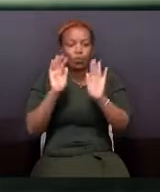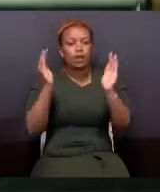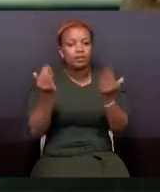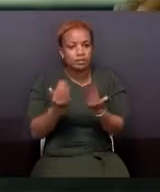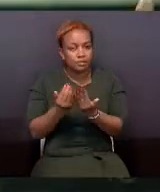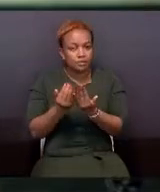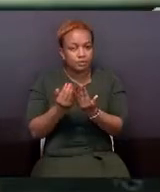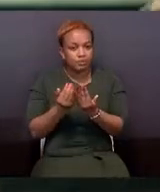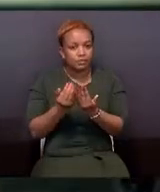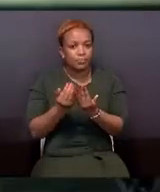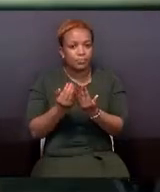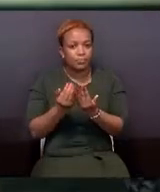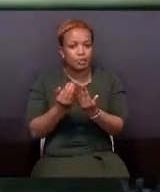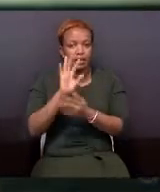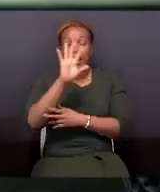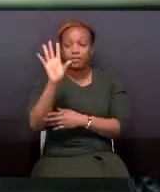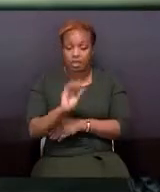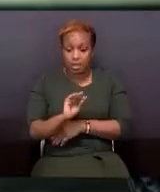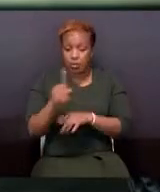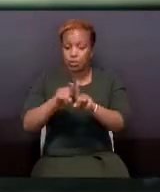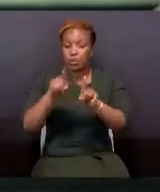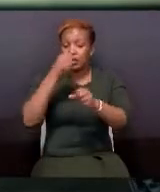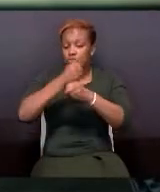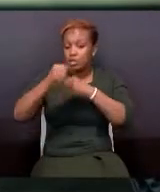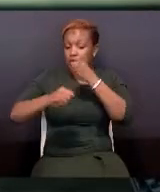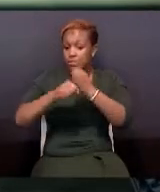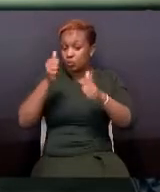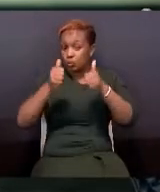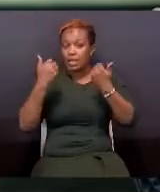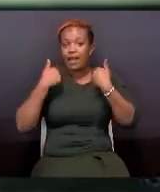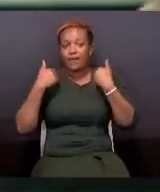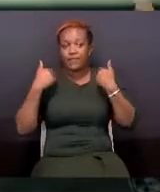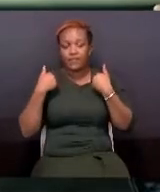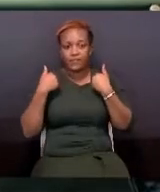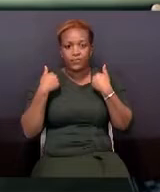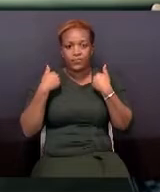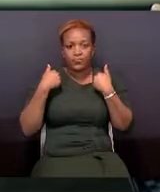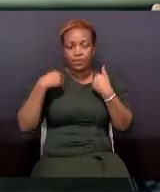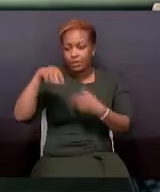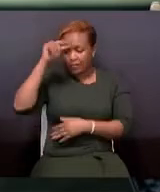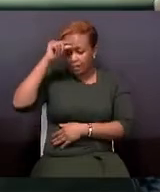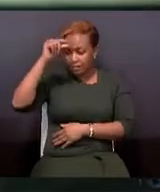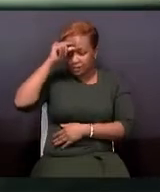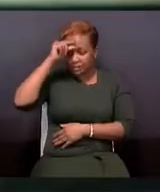And then the structures as we have them on our continent of governance,